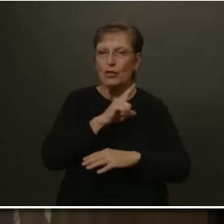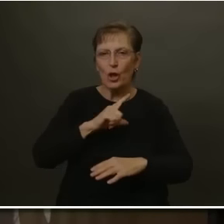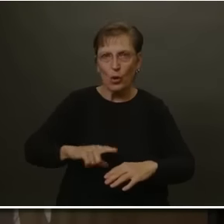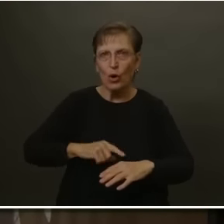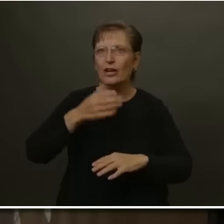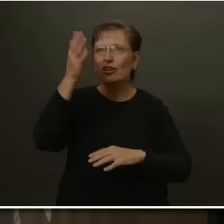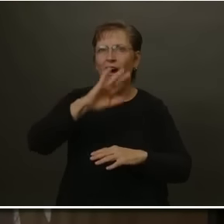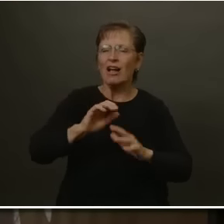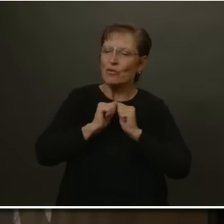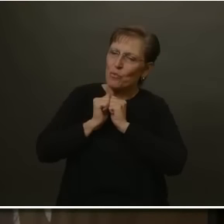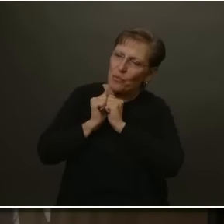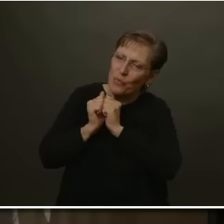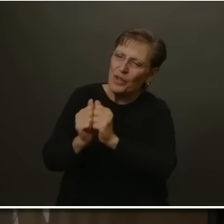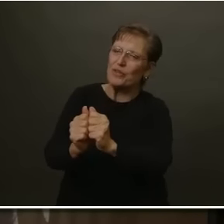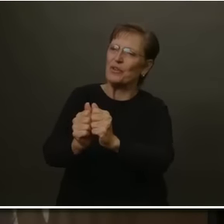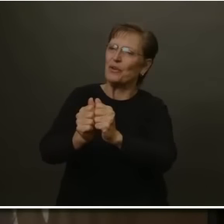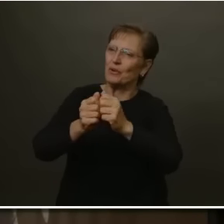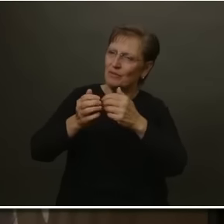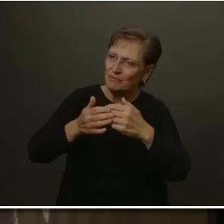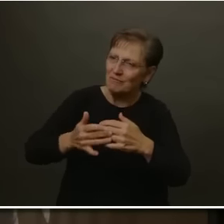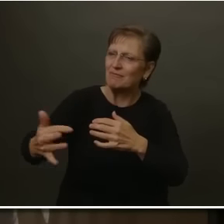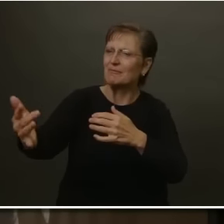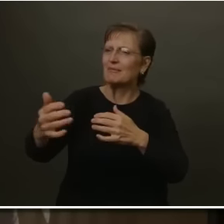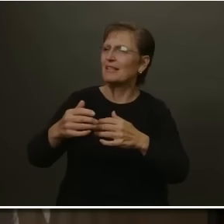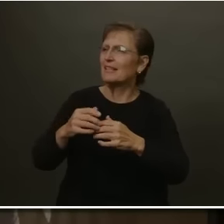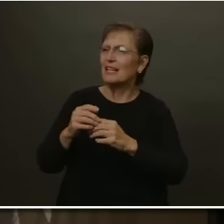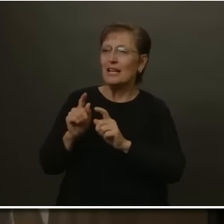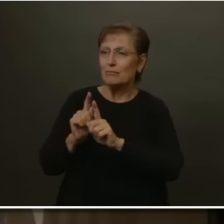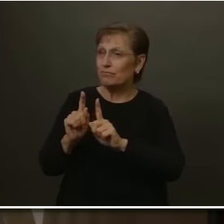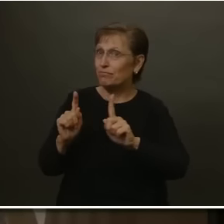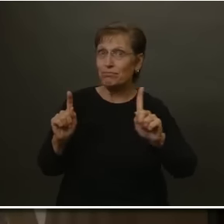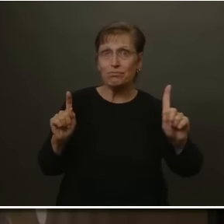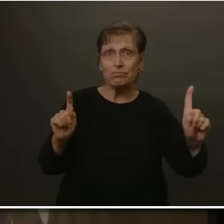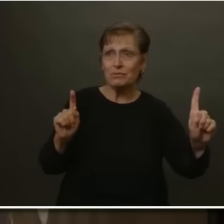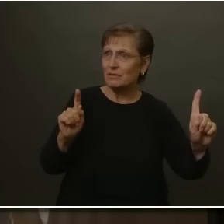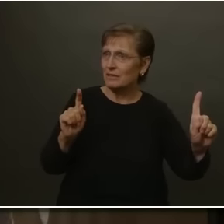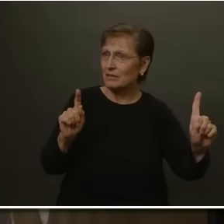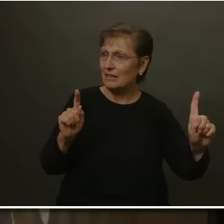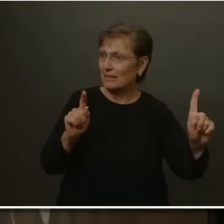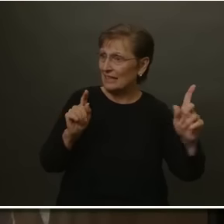goes with you. He will never leave you nor forsake you.